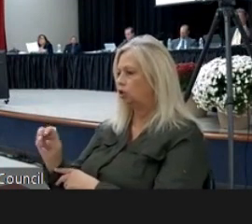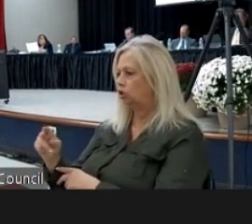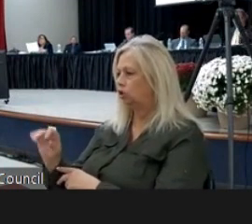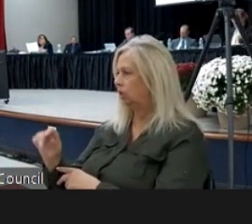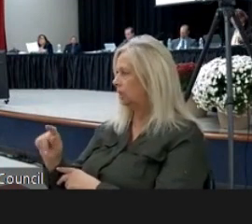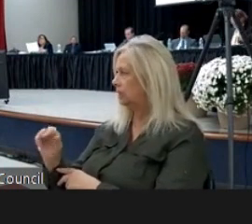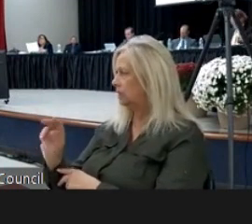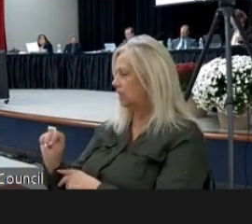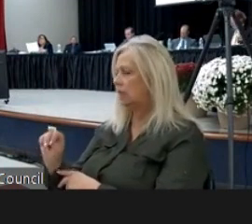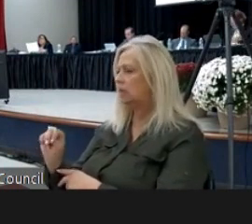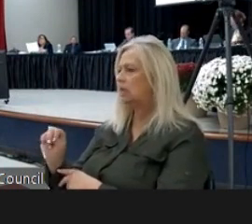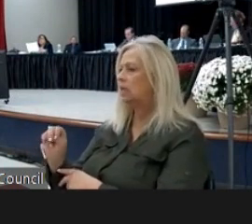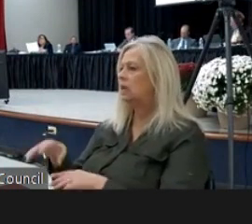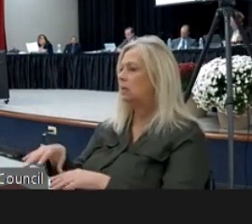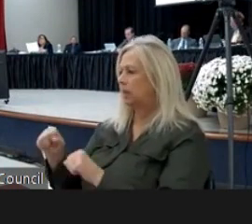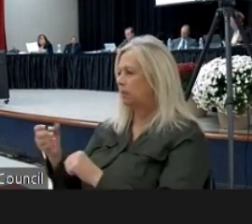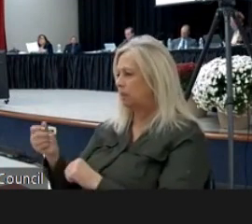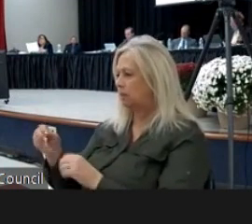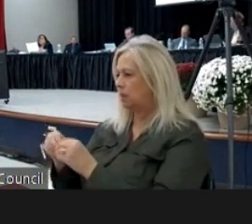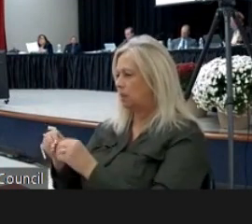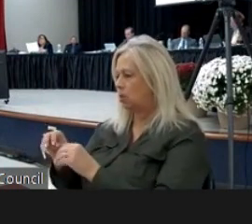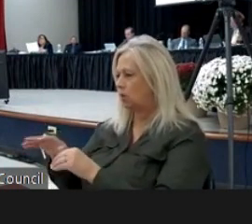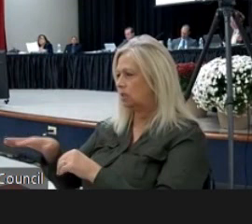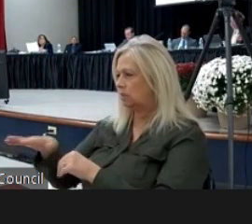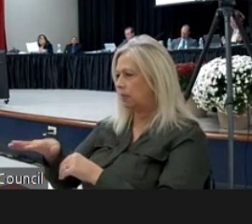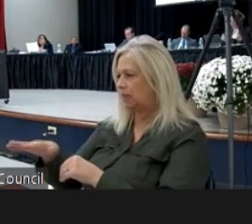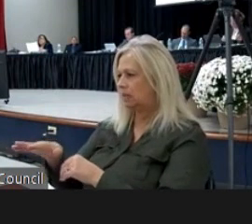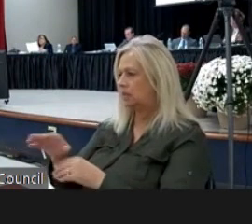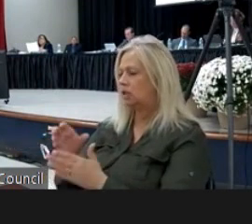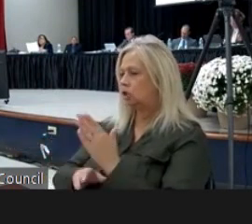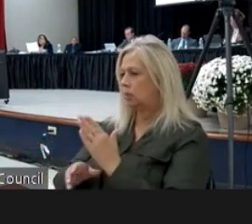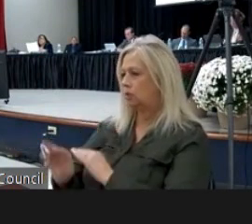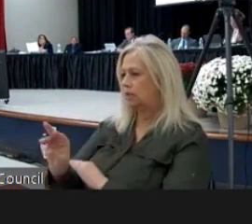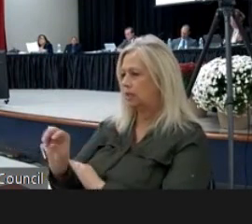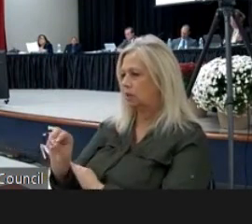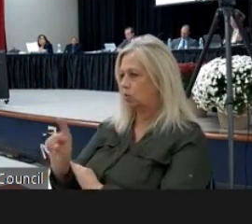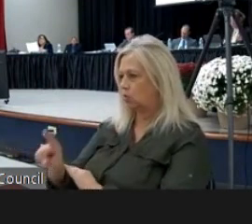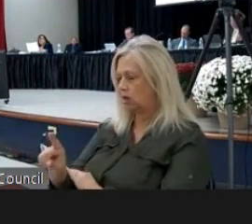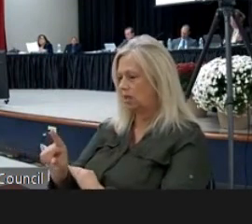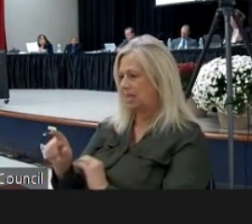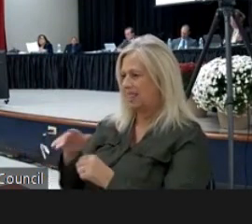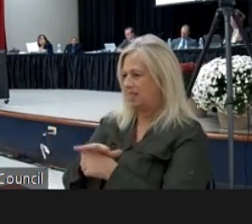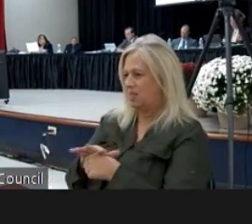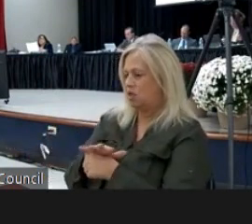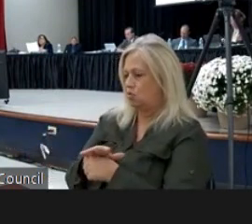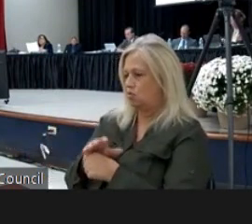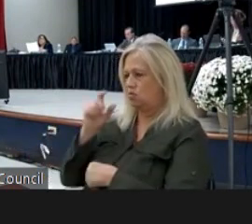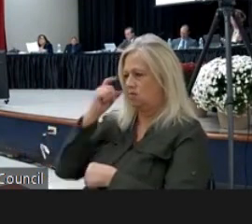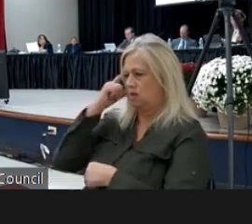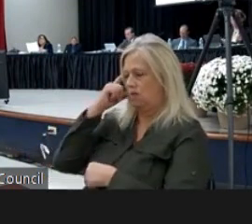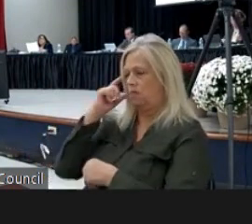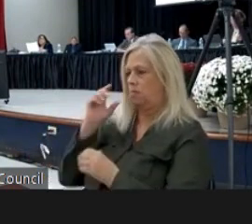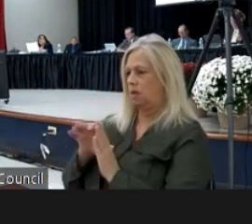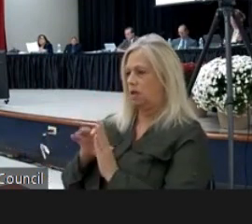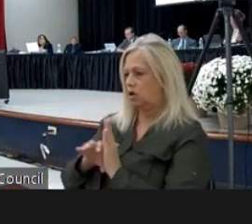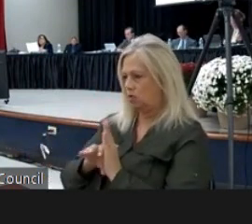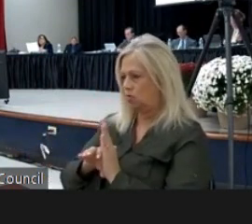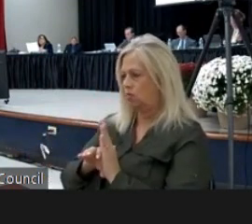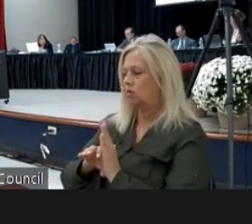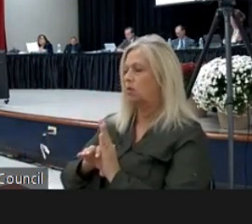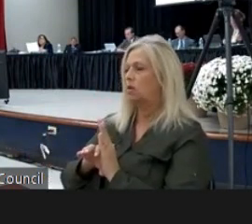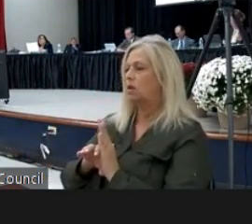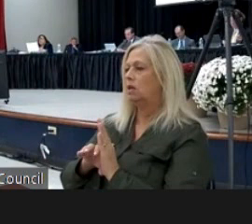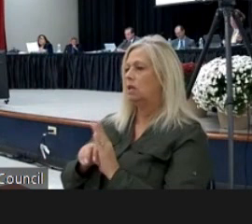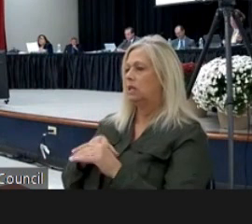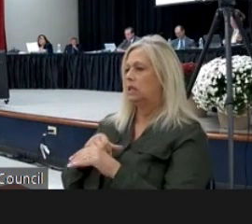that corridor. The Chapter 601 of the Texas Local Government Code really lays out how this is structured, so we're really using